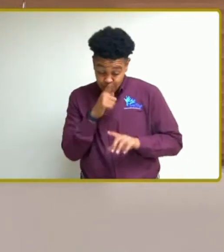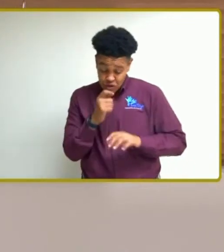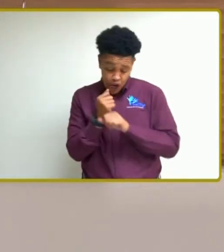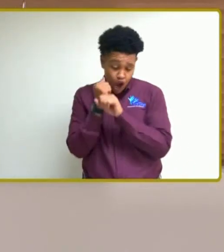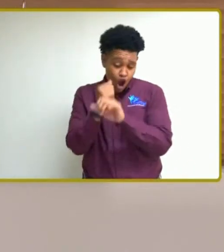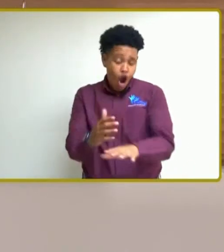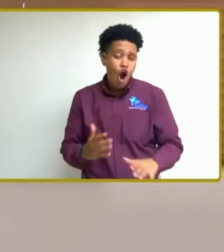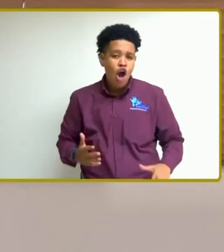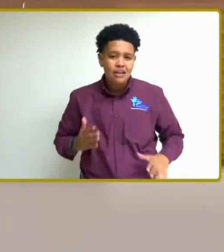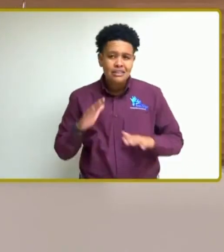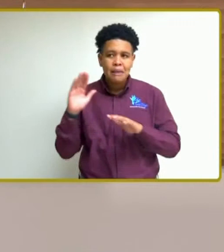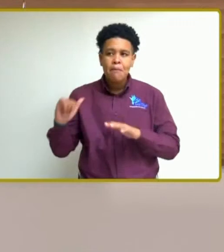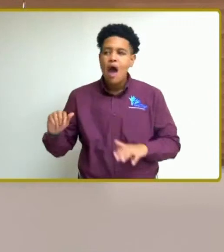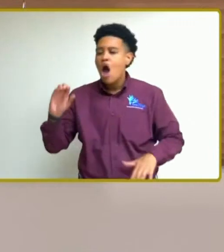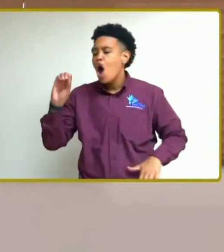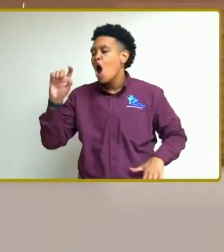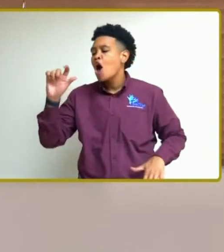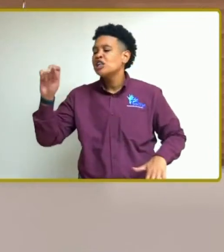caused by the